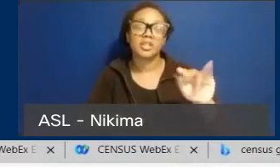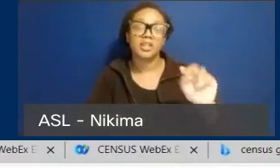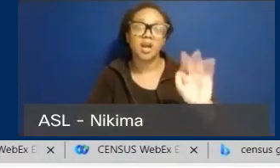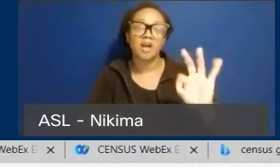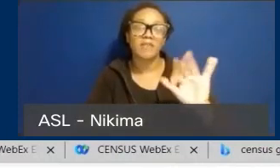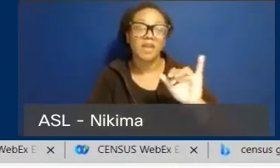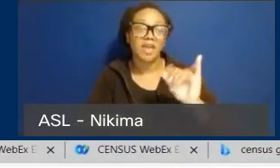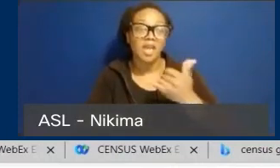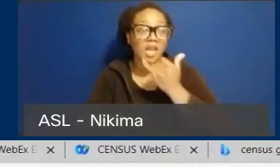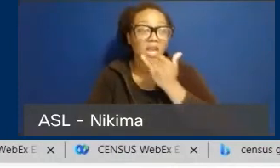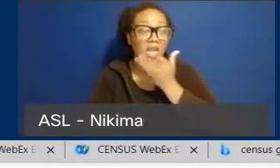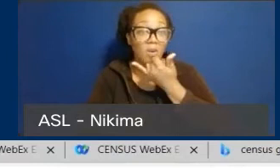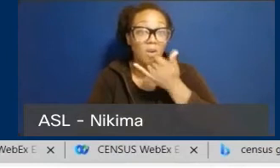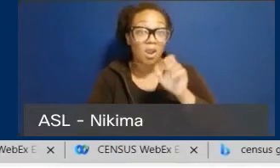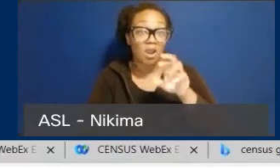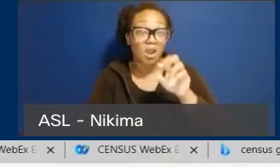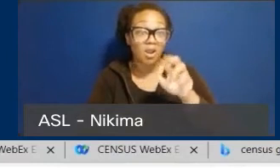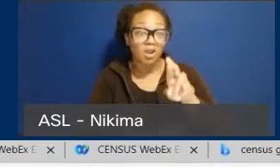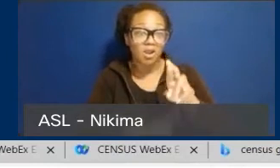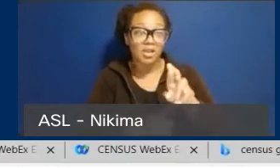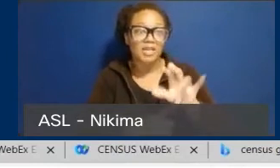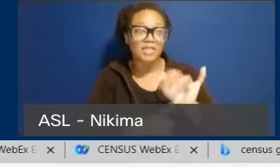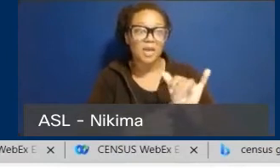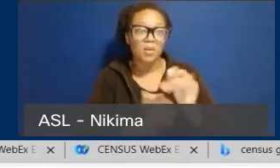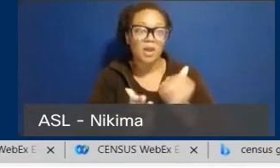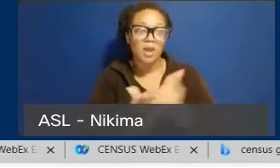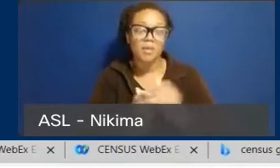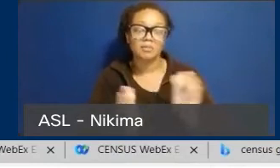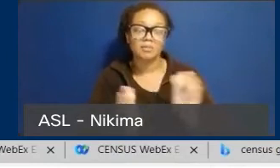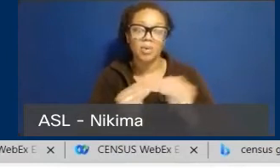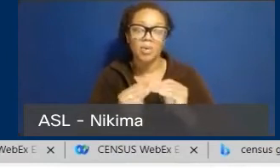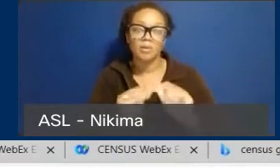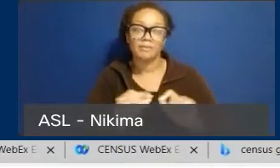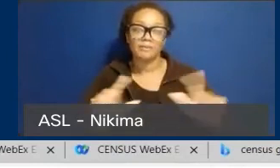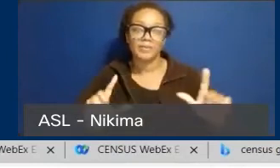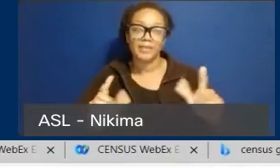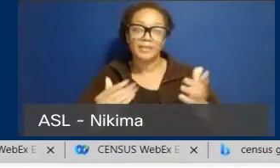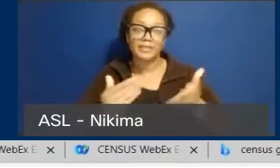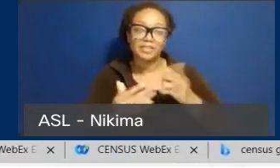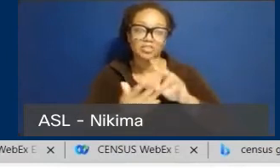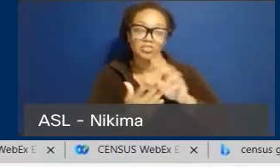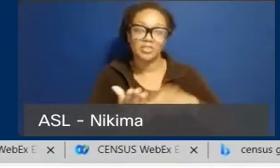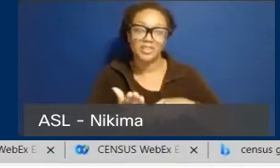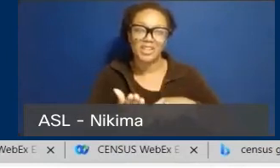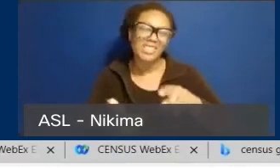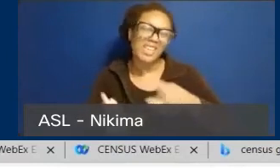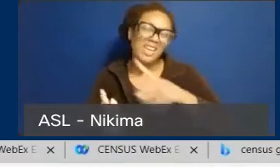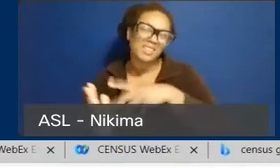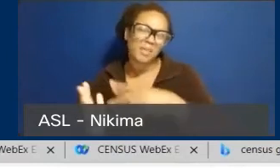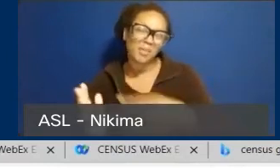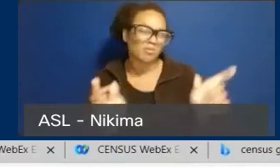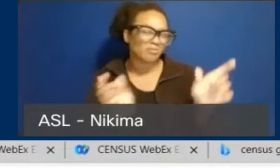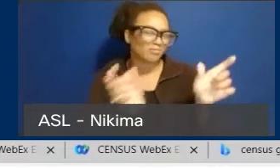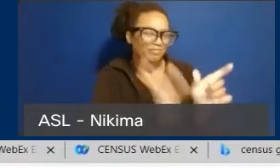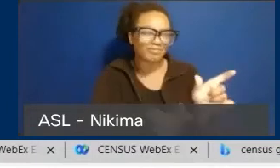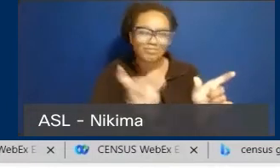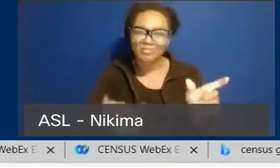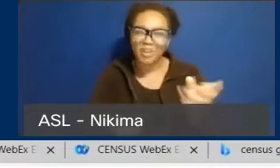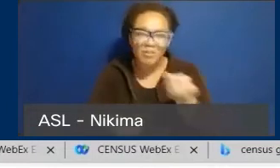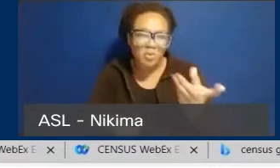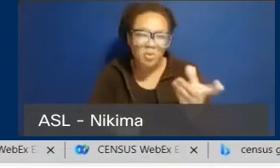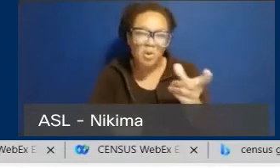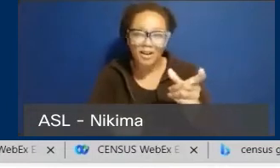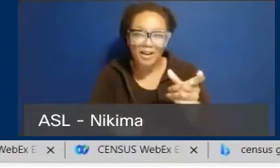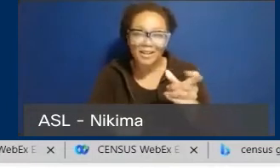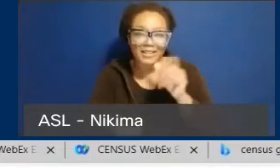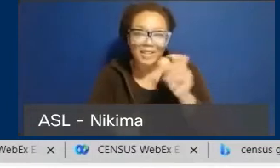little bit easier for you to read. And this table wasn't too difficult because it only had 2 or 3 columns. There's some tables that have many